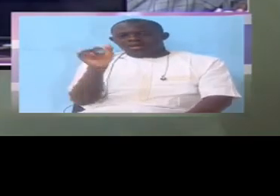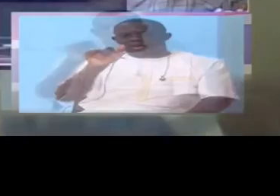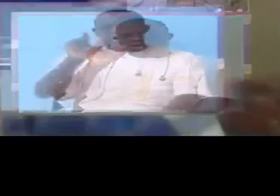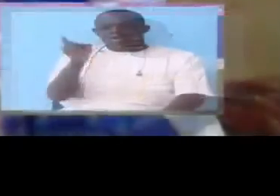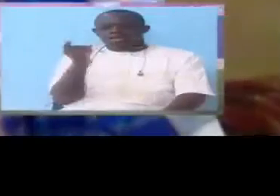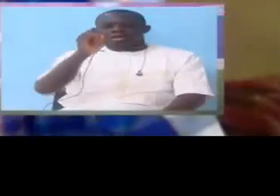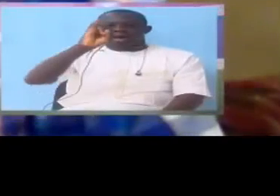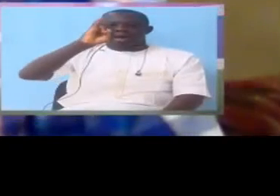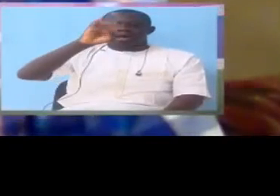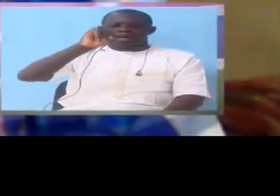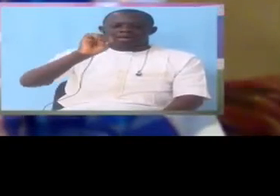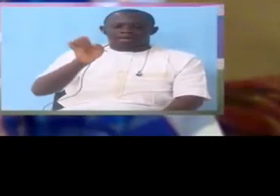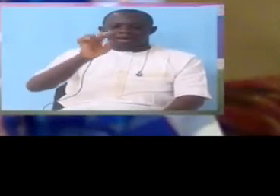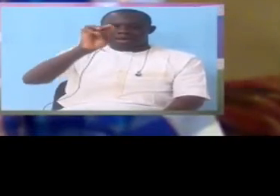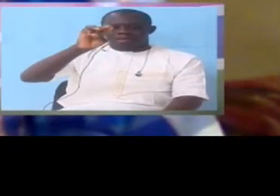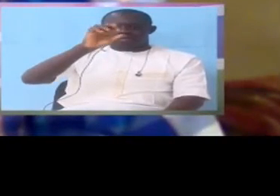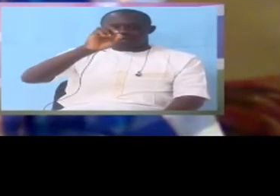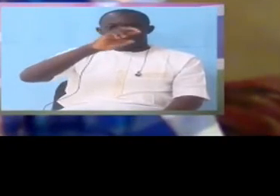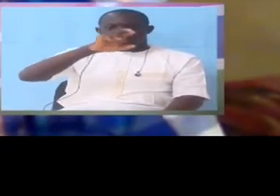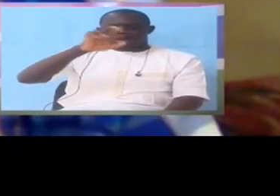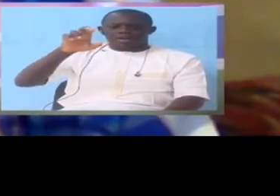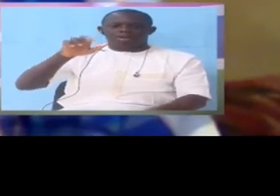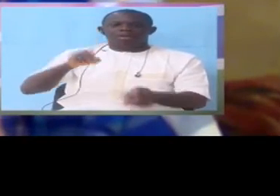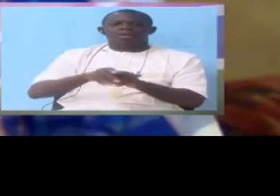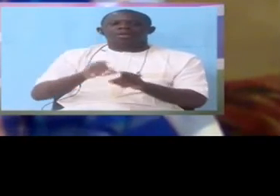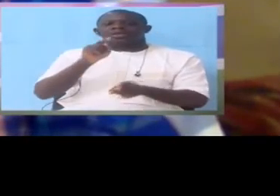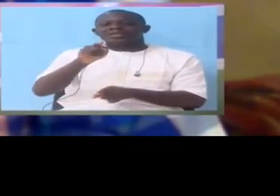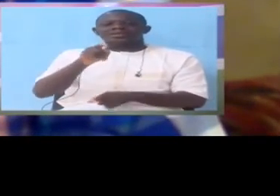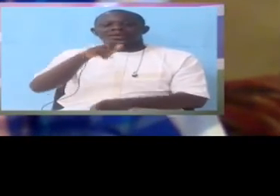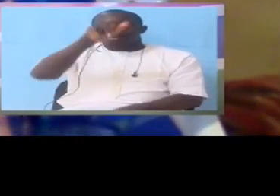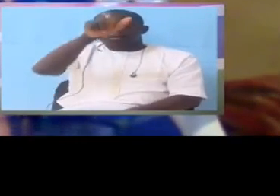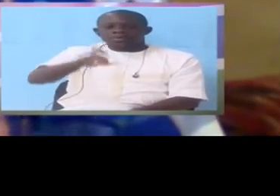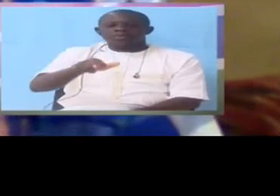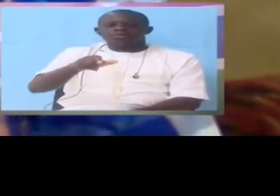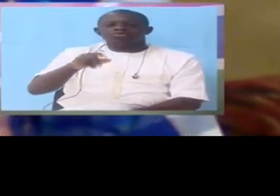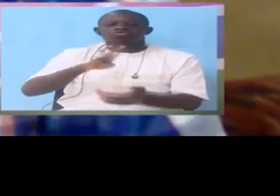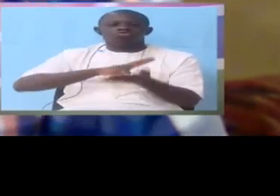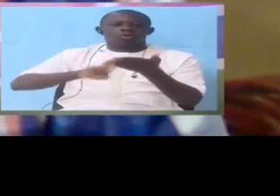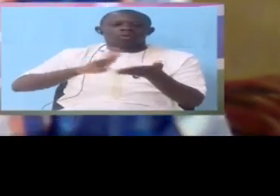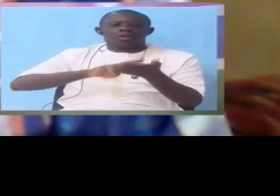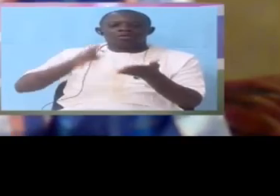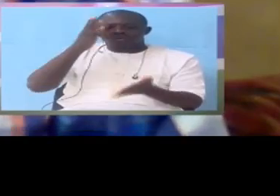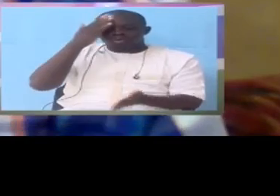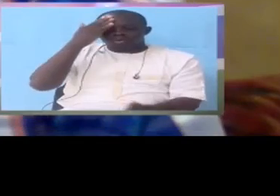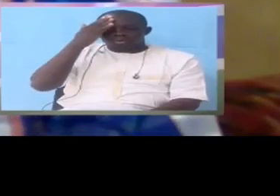Idris Job is normally known as